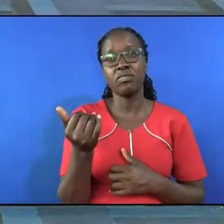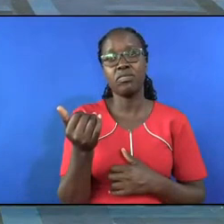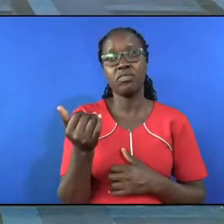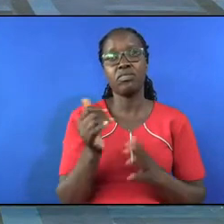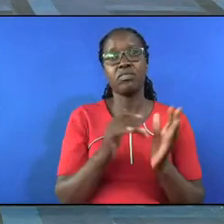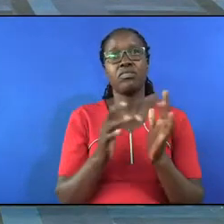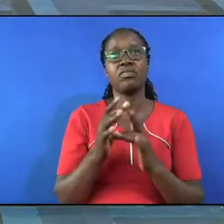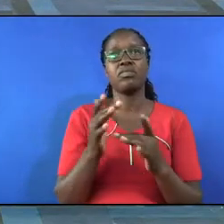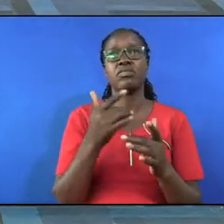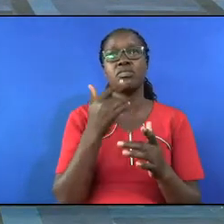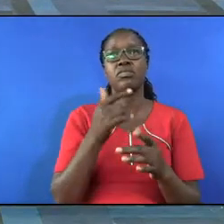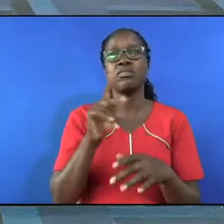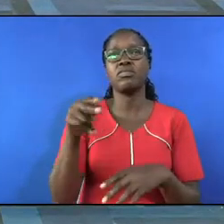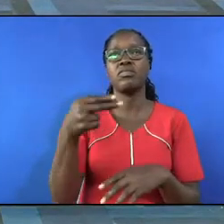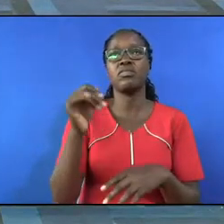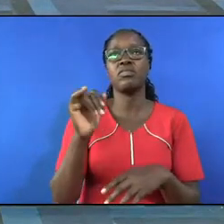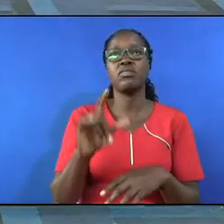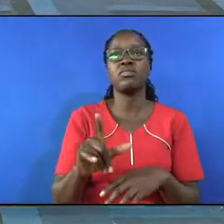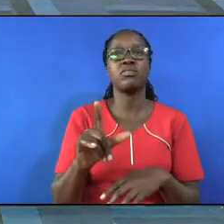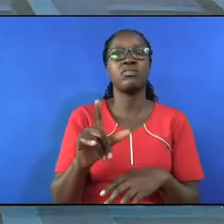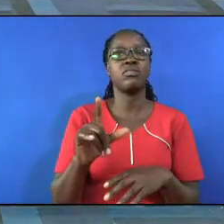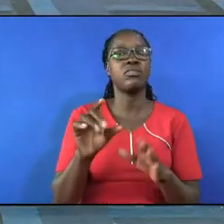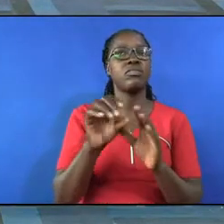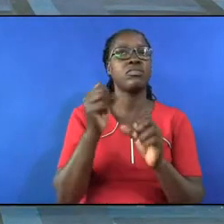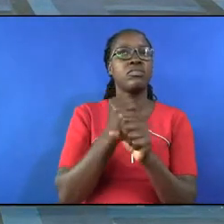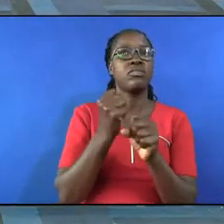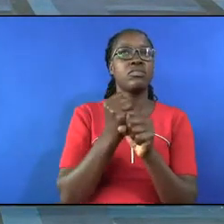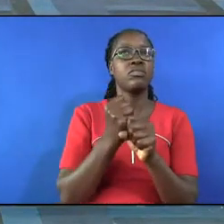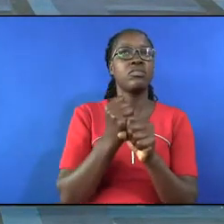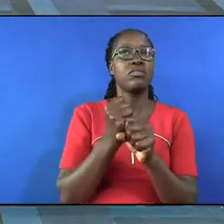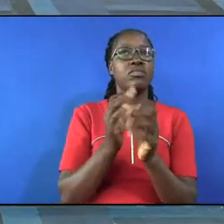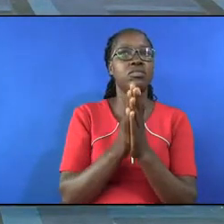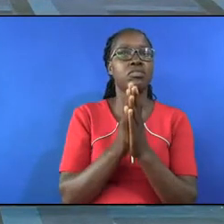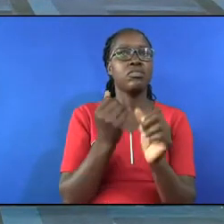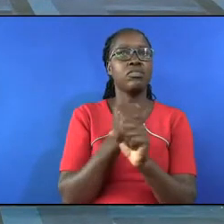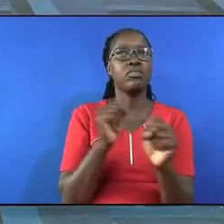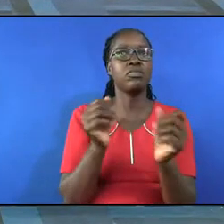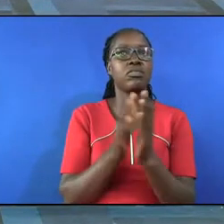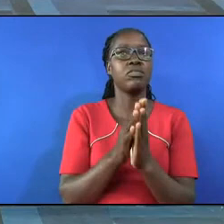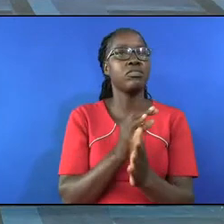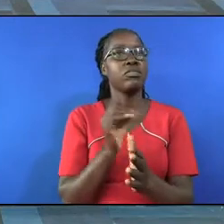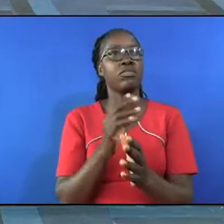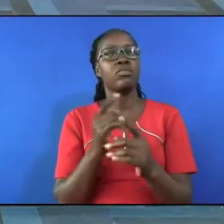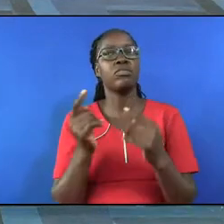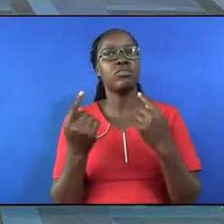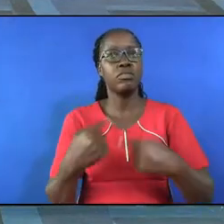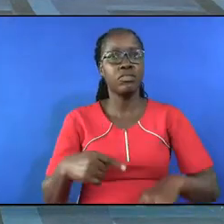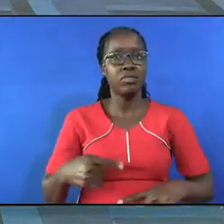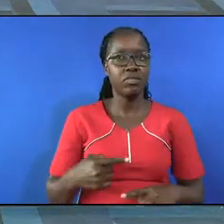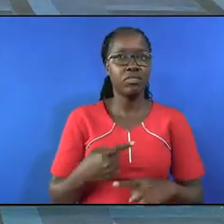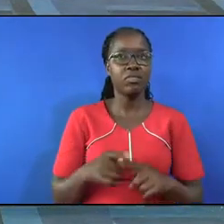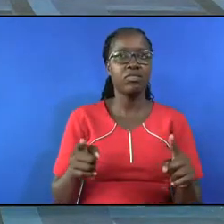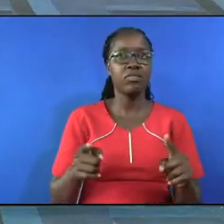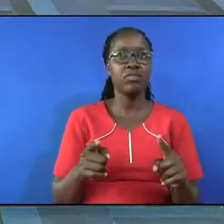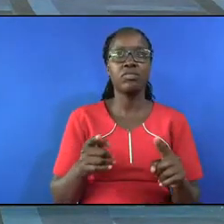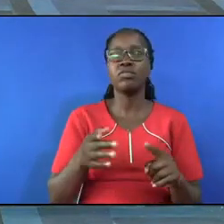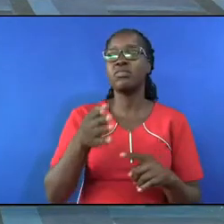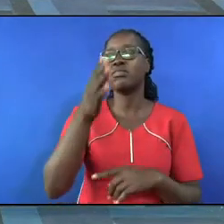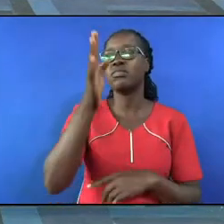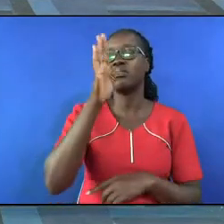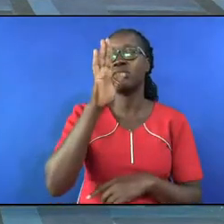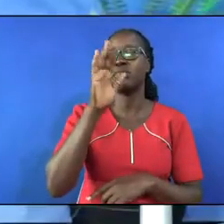Bible tells us in Philippians to work out our own salvation with fear and trembling, but it continues to say that it is who? It is